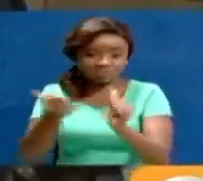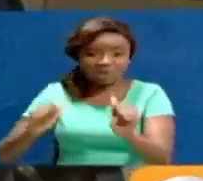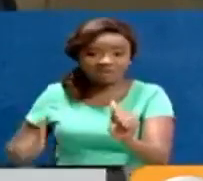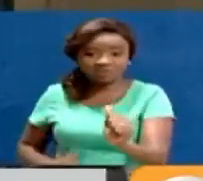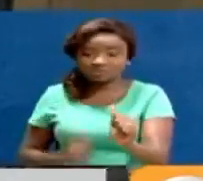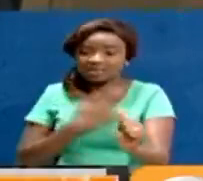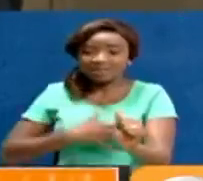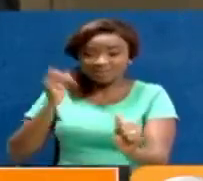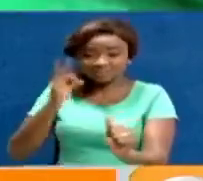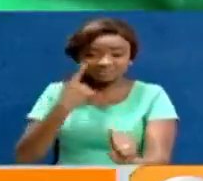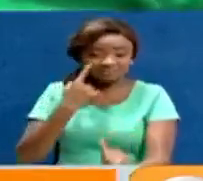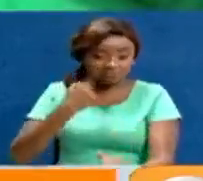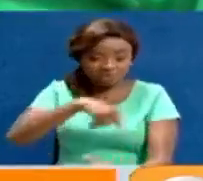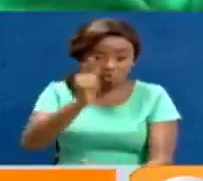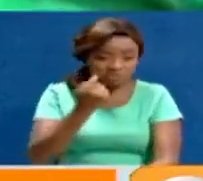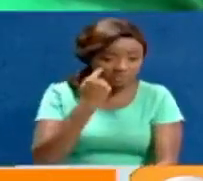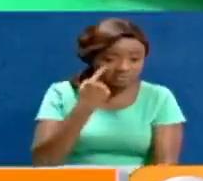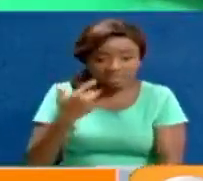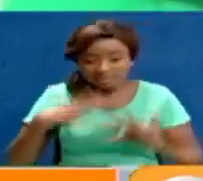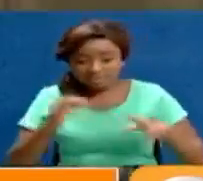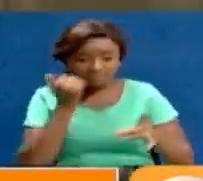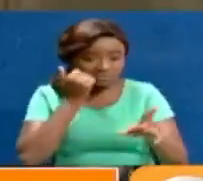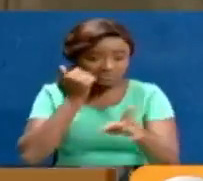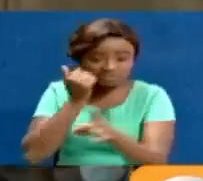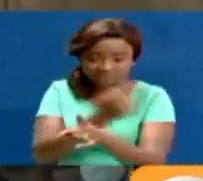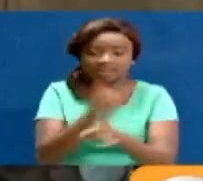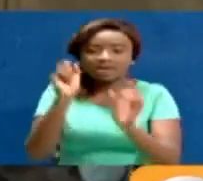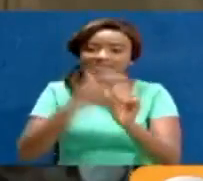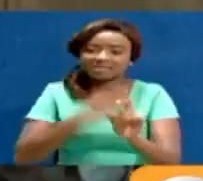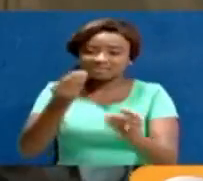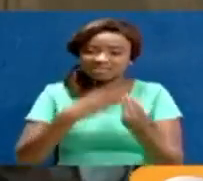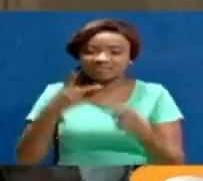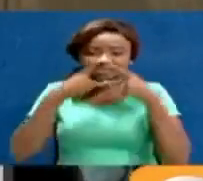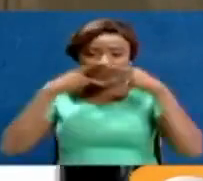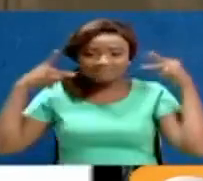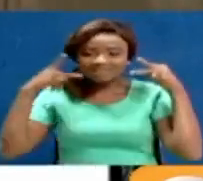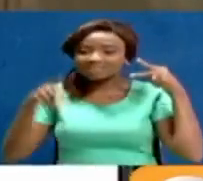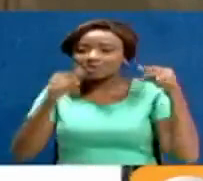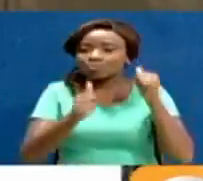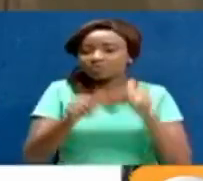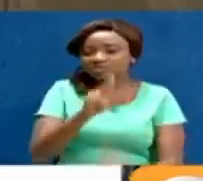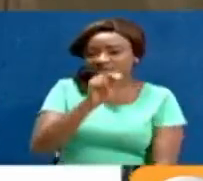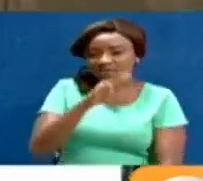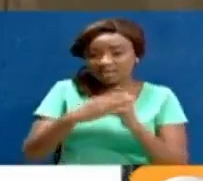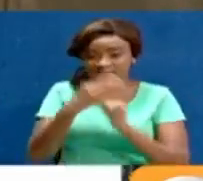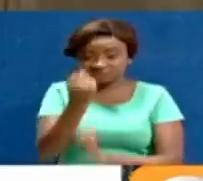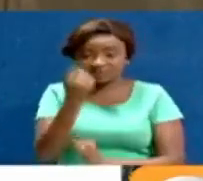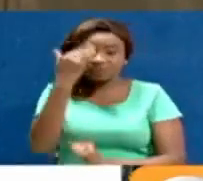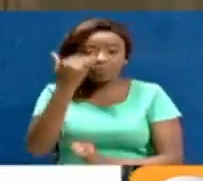hili naitwa N95. Sio hii surgical mask. Kwa sababu at the end of the day, utafanya aerosol